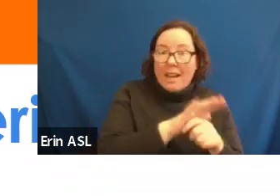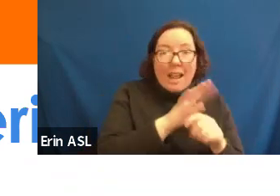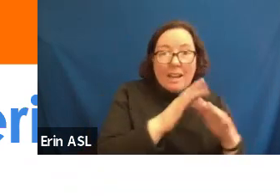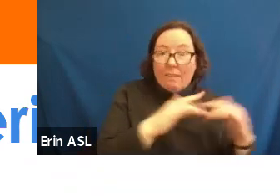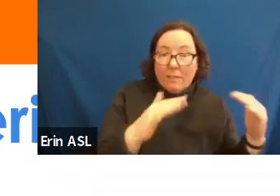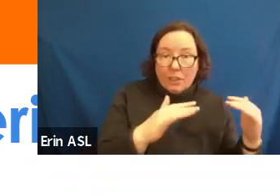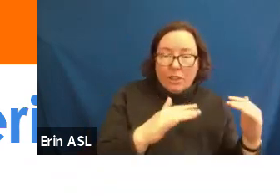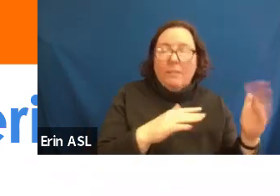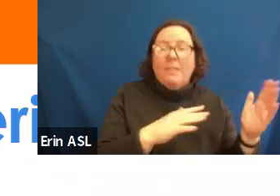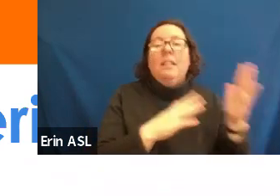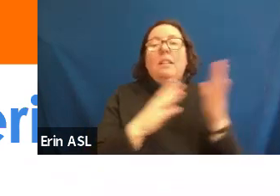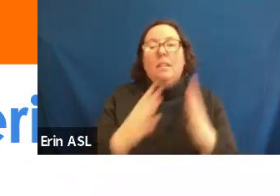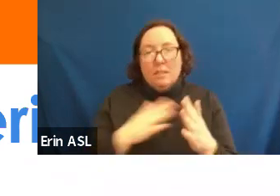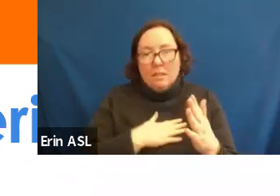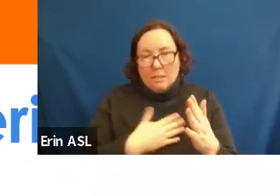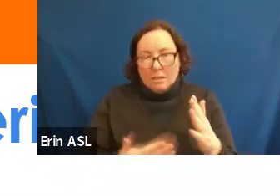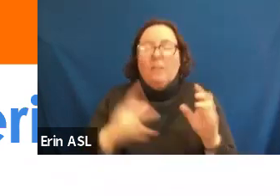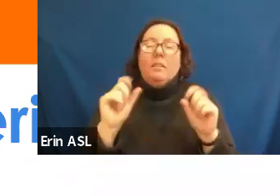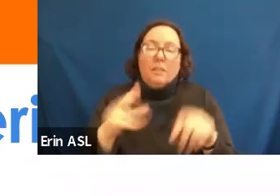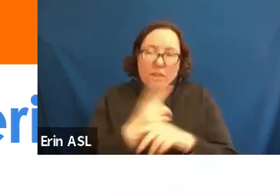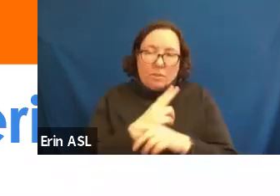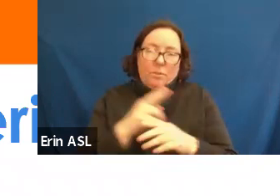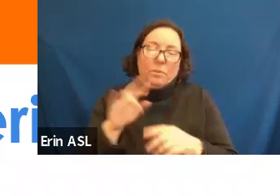racial diversity.